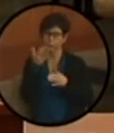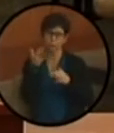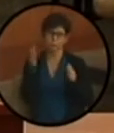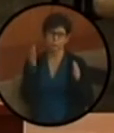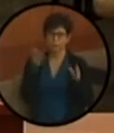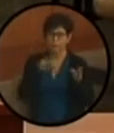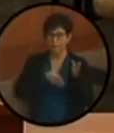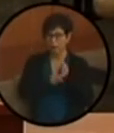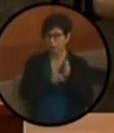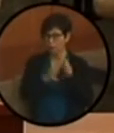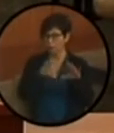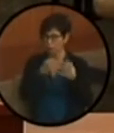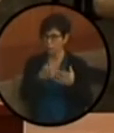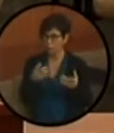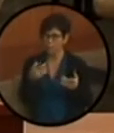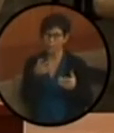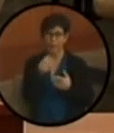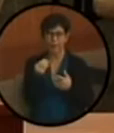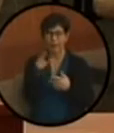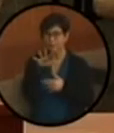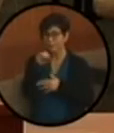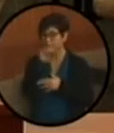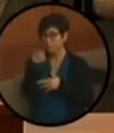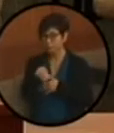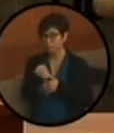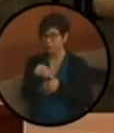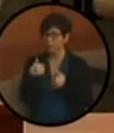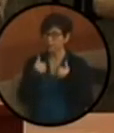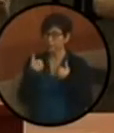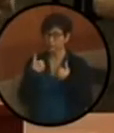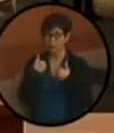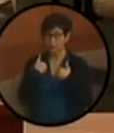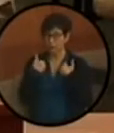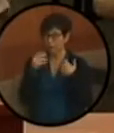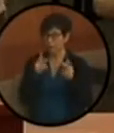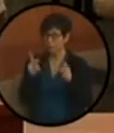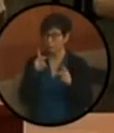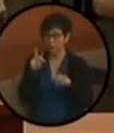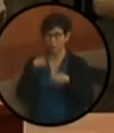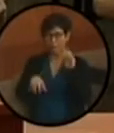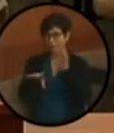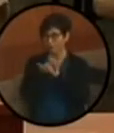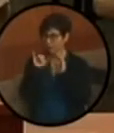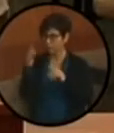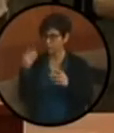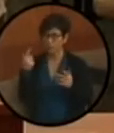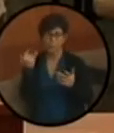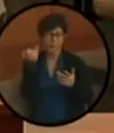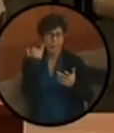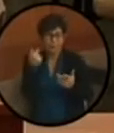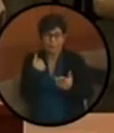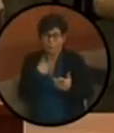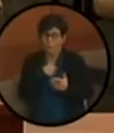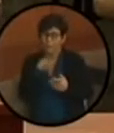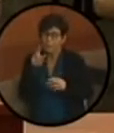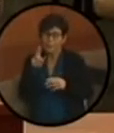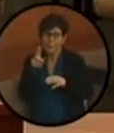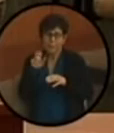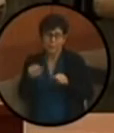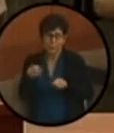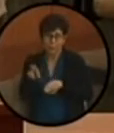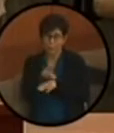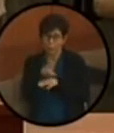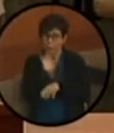youth can't find any job. So if this money can be directed back to the community in any way that will